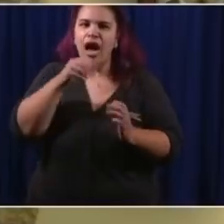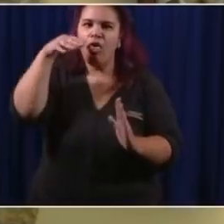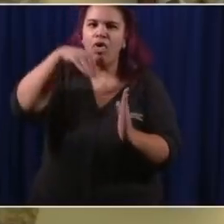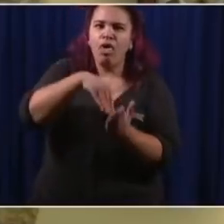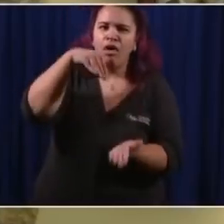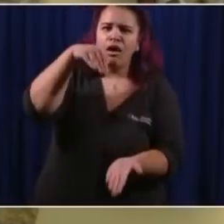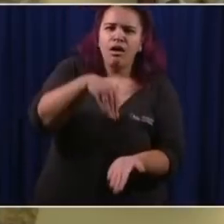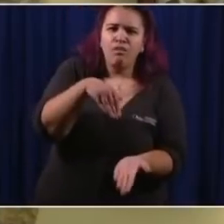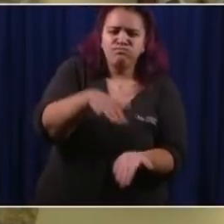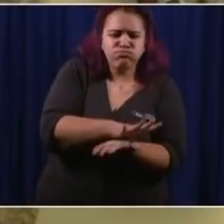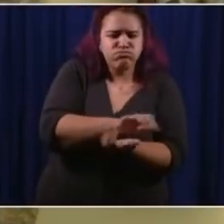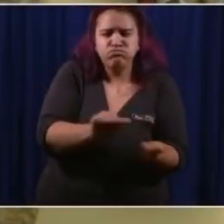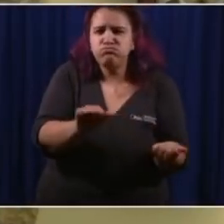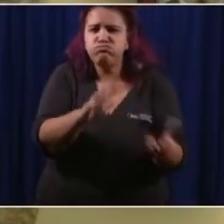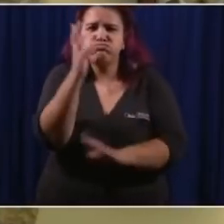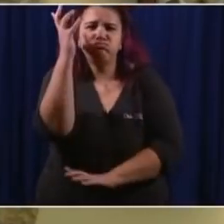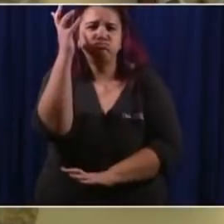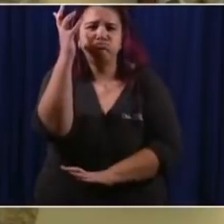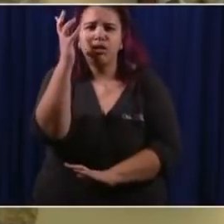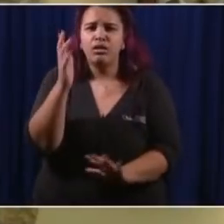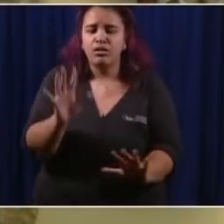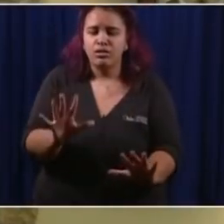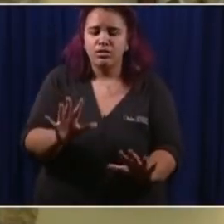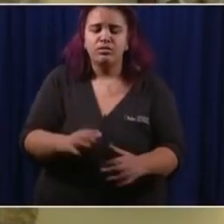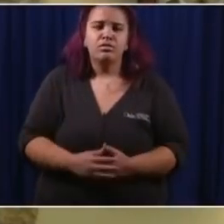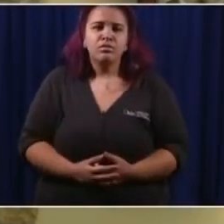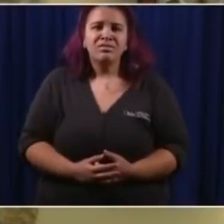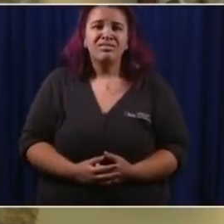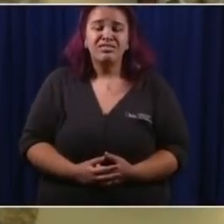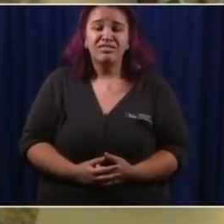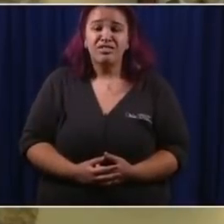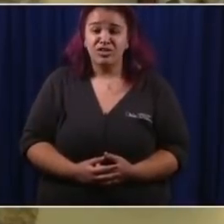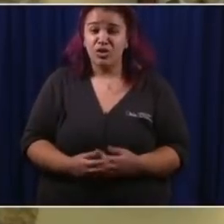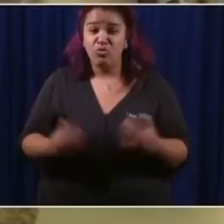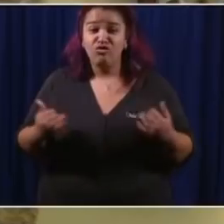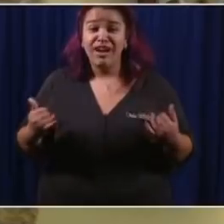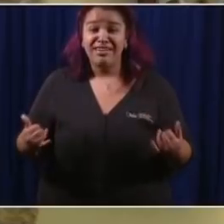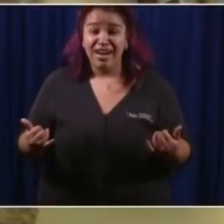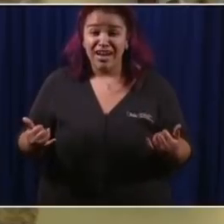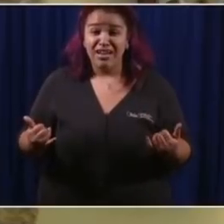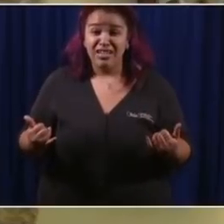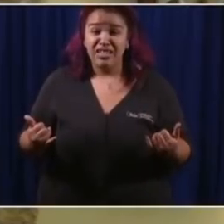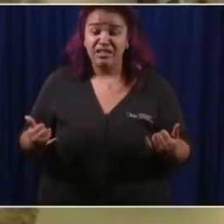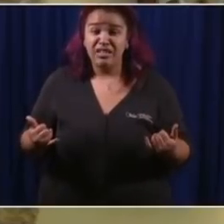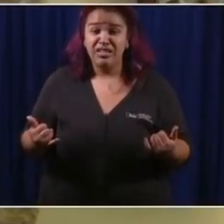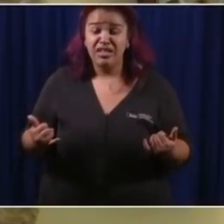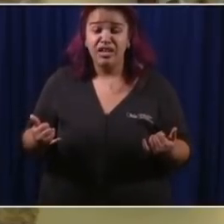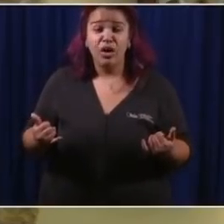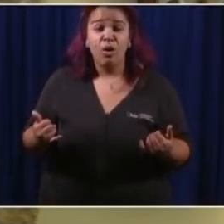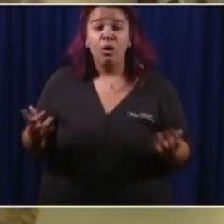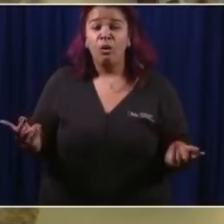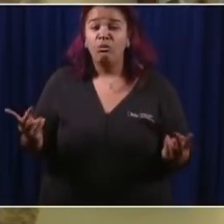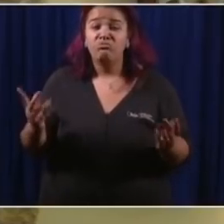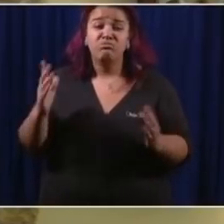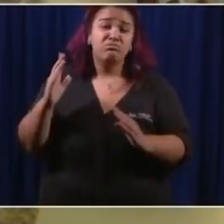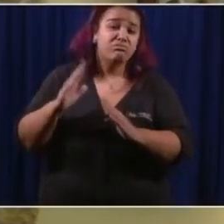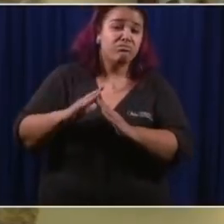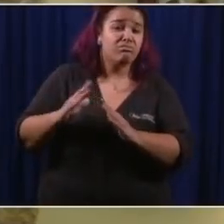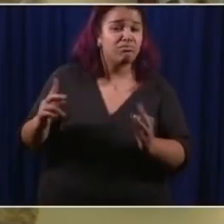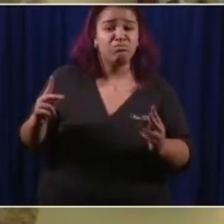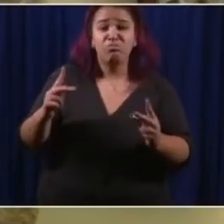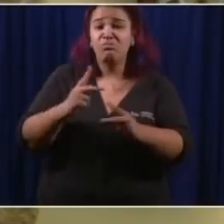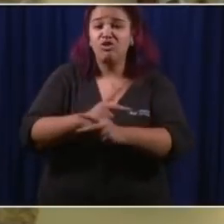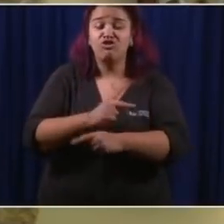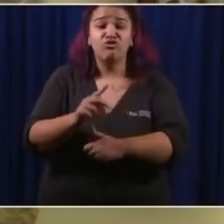life, to job creation, the biggest threat we have is this virus come roaring back through Ohio.